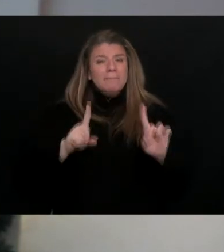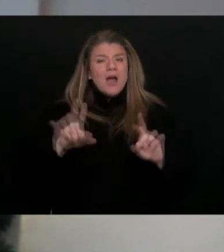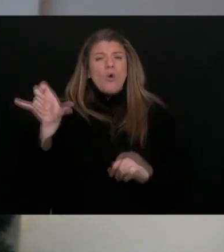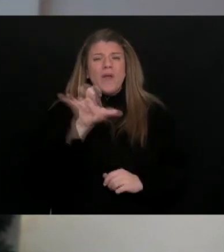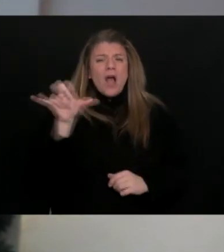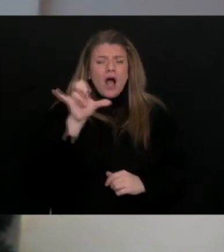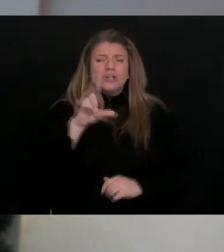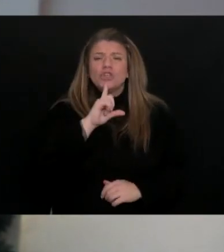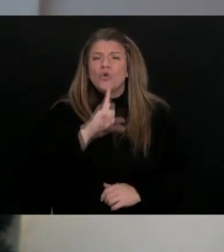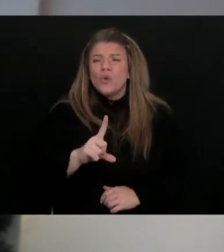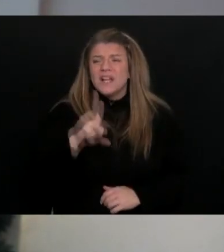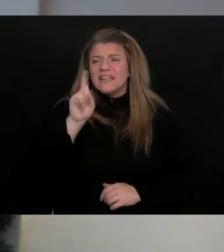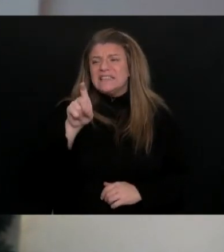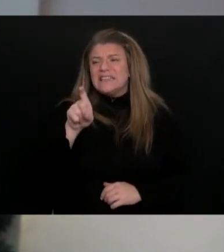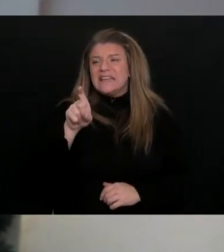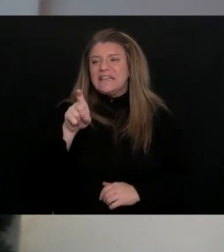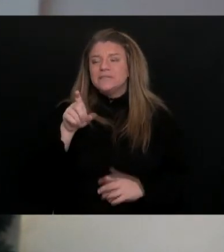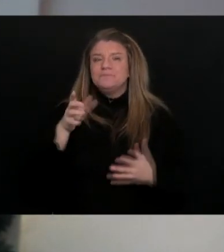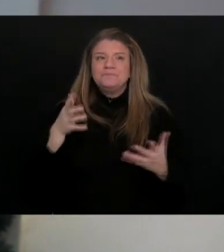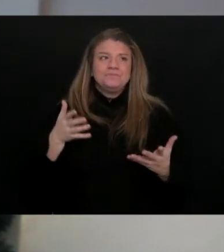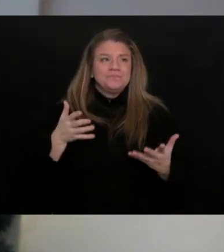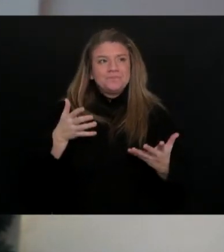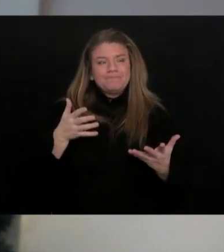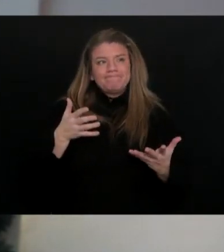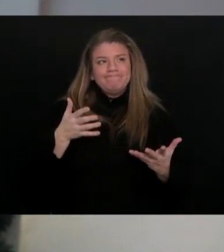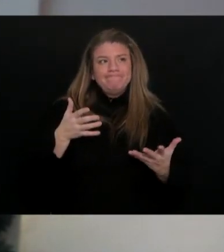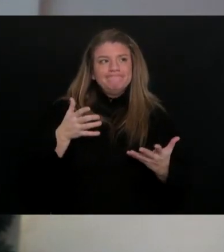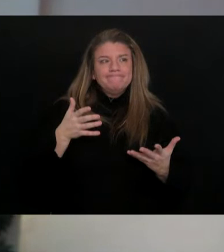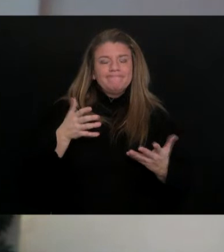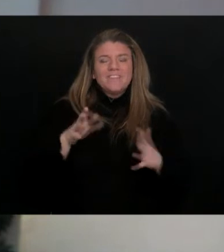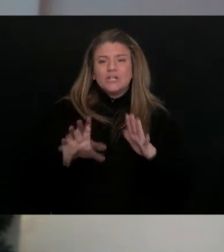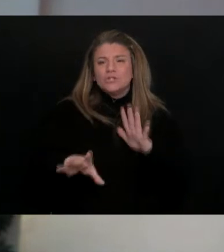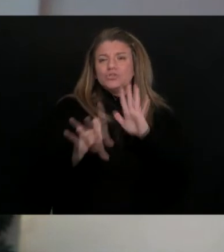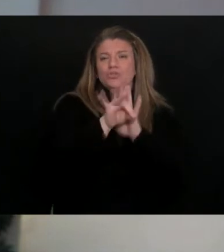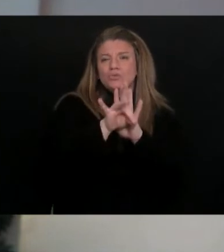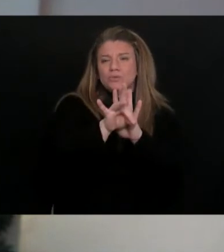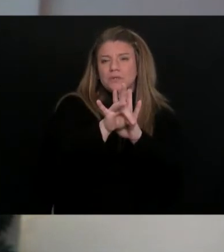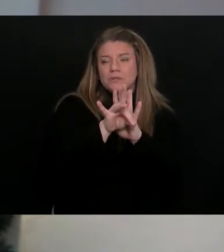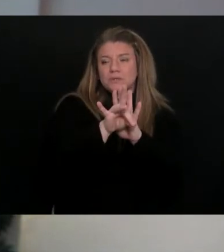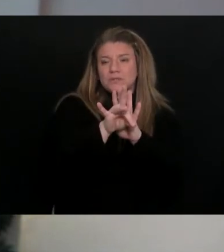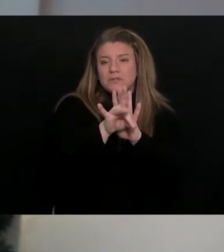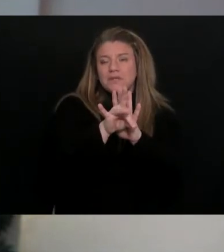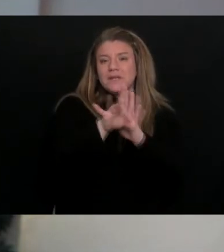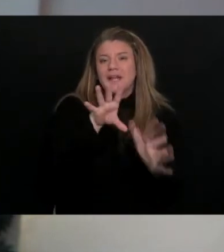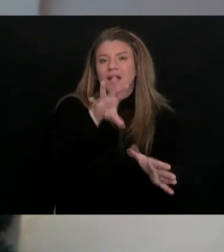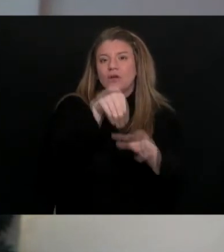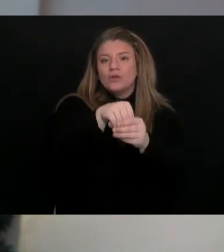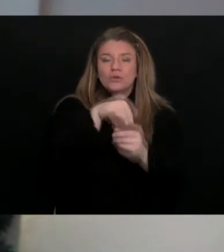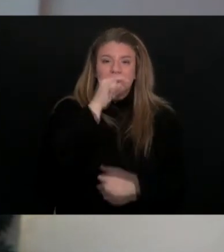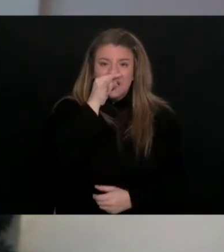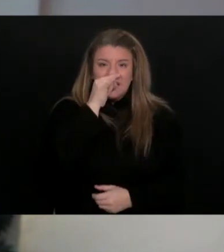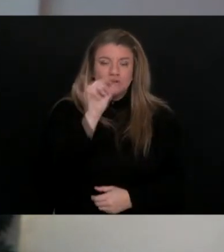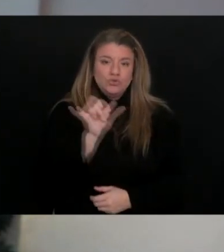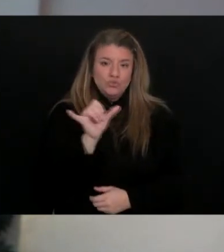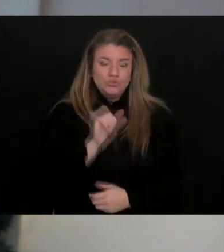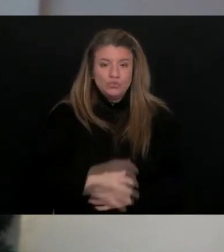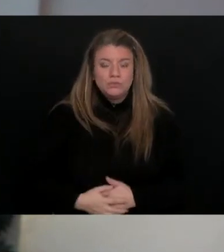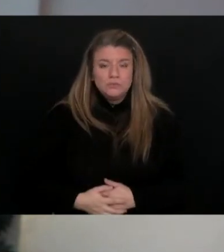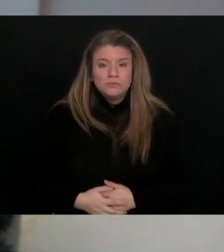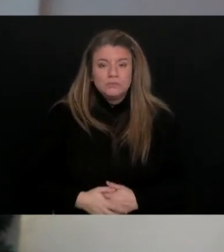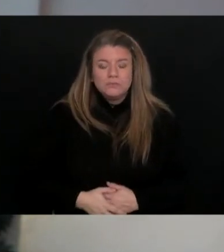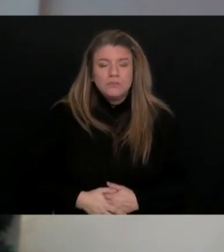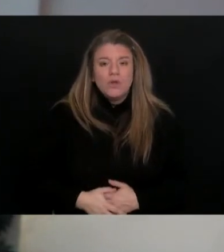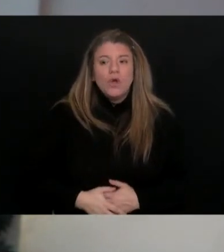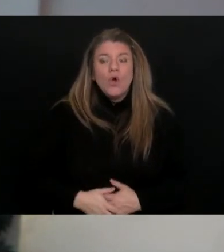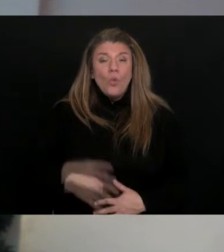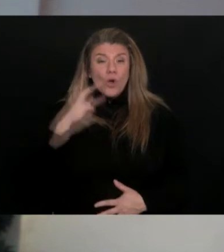really need to start to choose to have our children vaccinated at much higher rates. When we look at